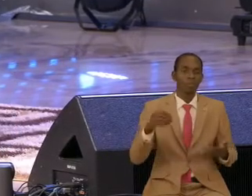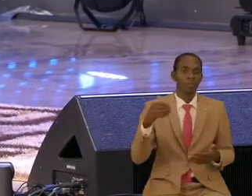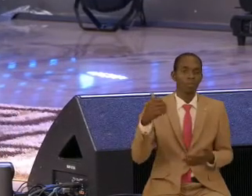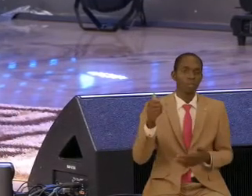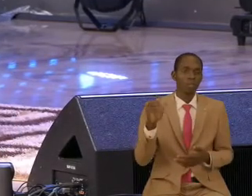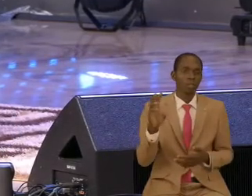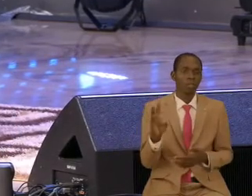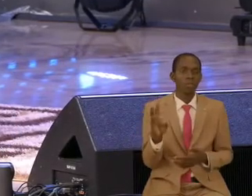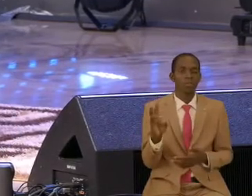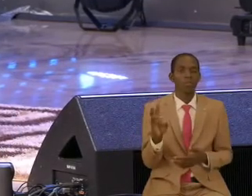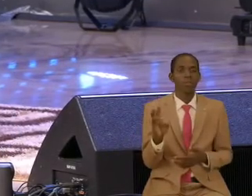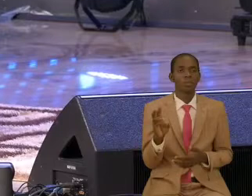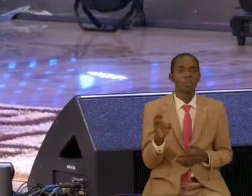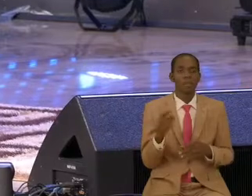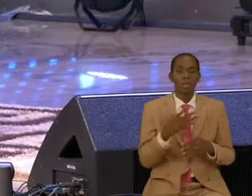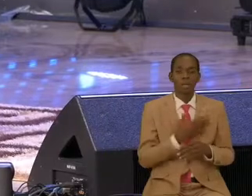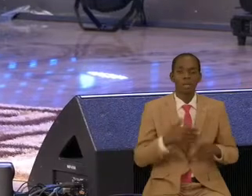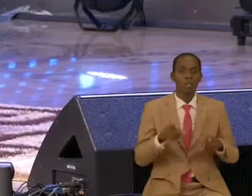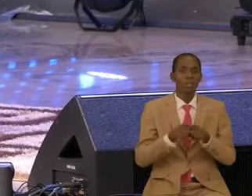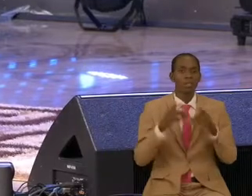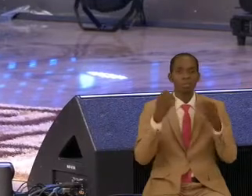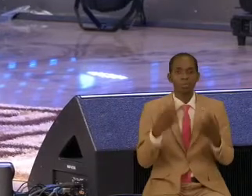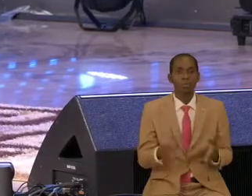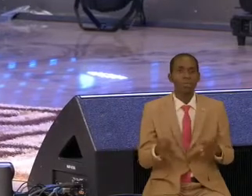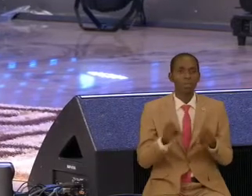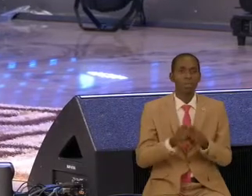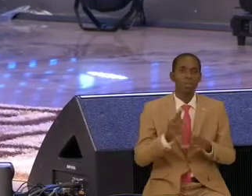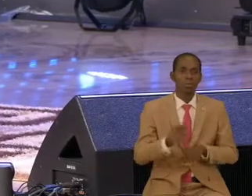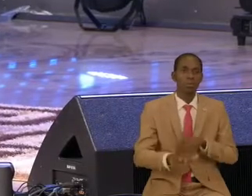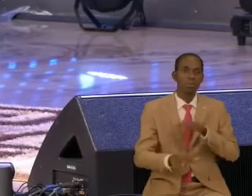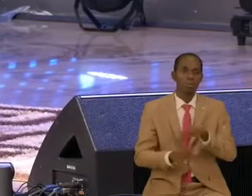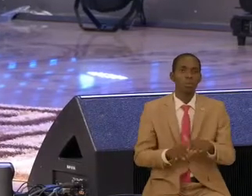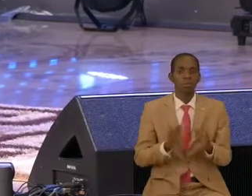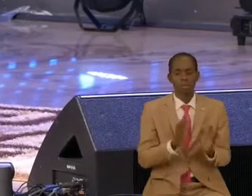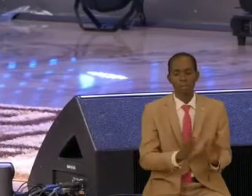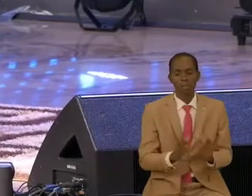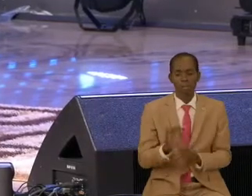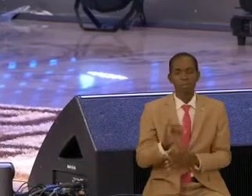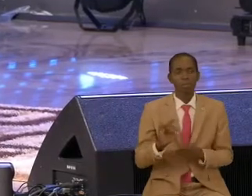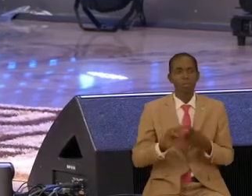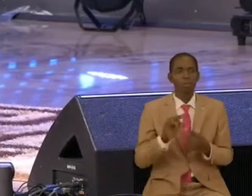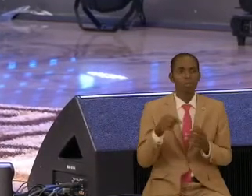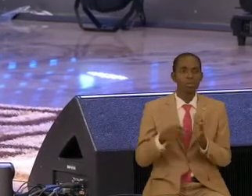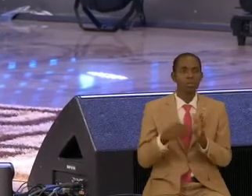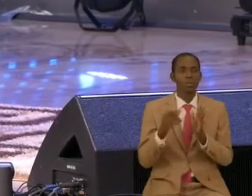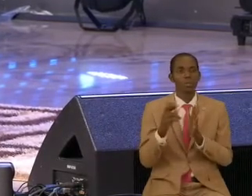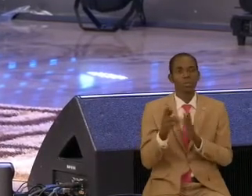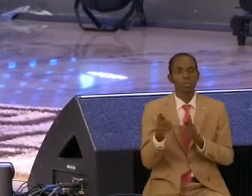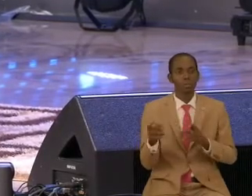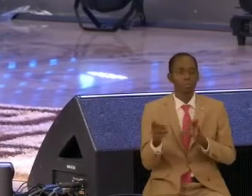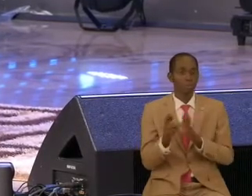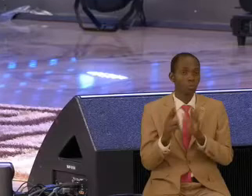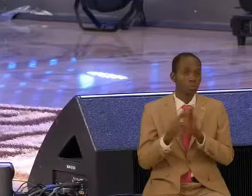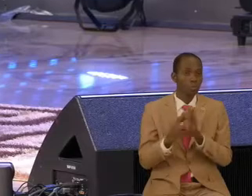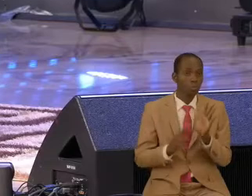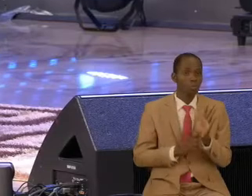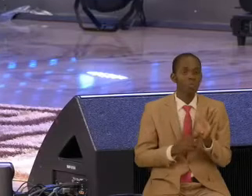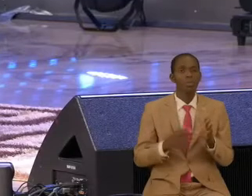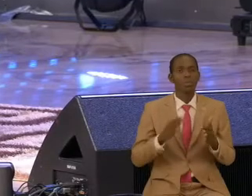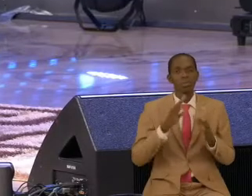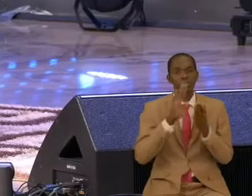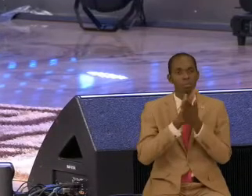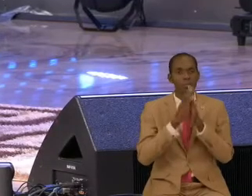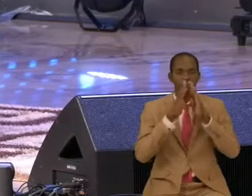16, and as many as walk according to this rule, peace be on